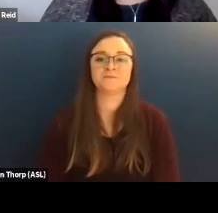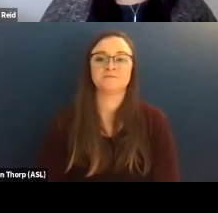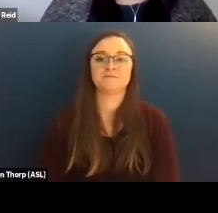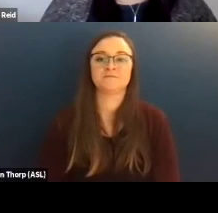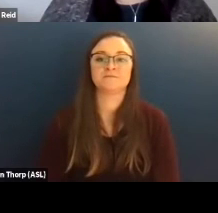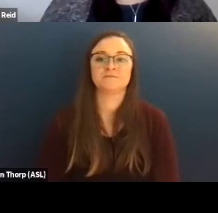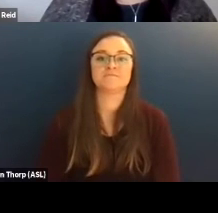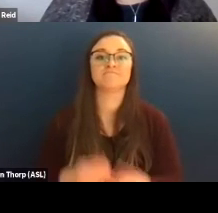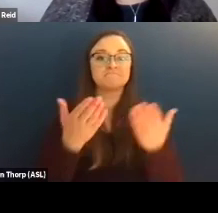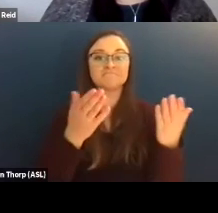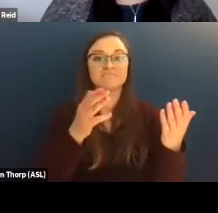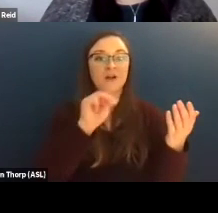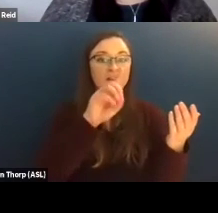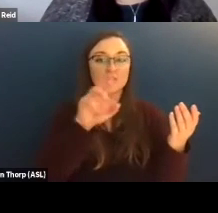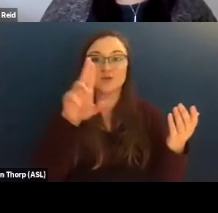Maryland or UDC?